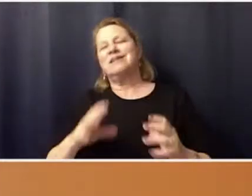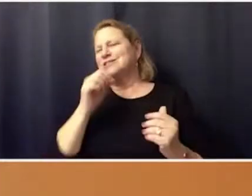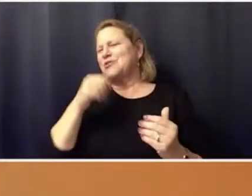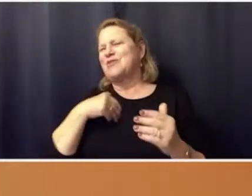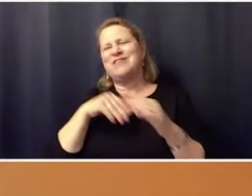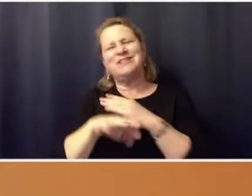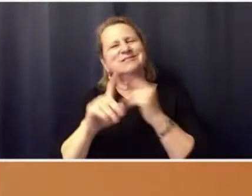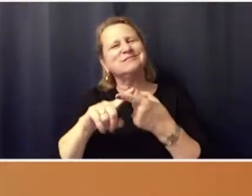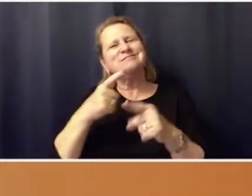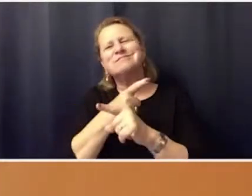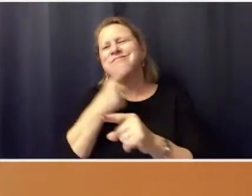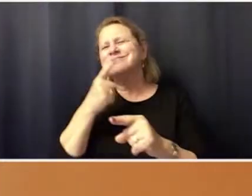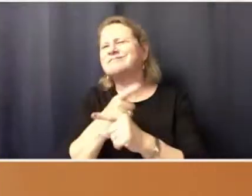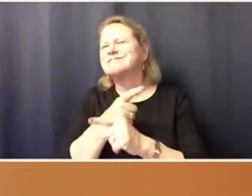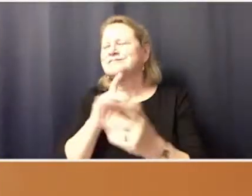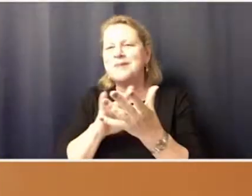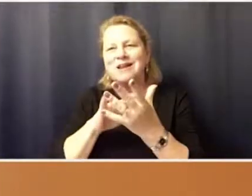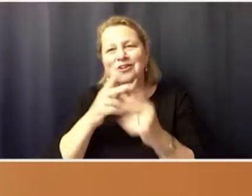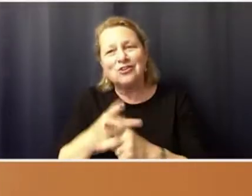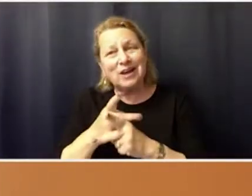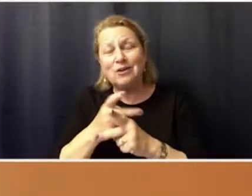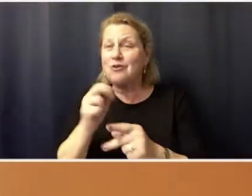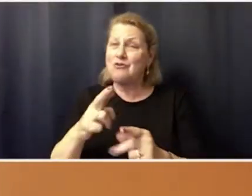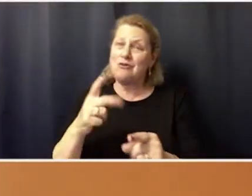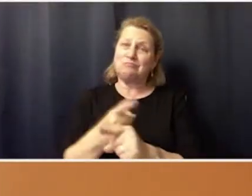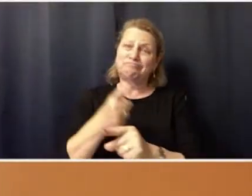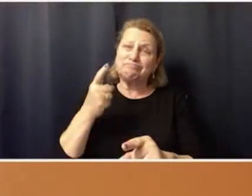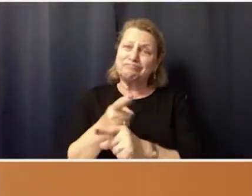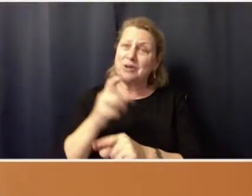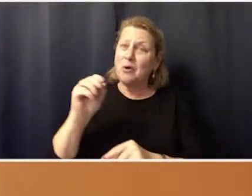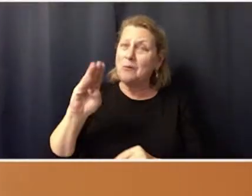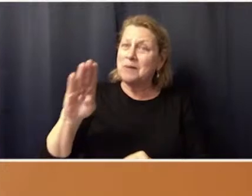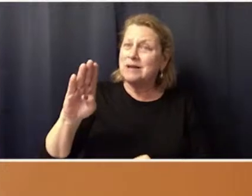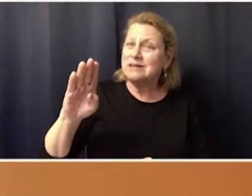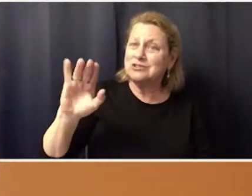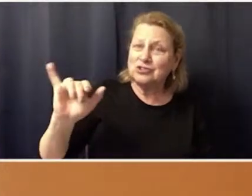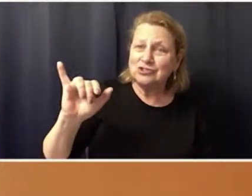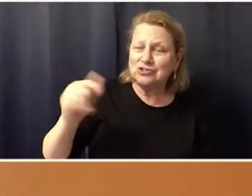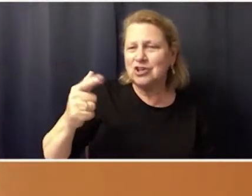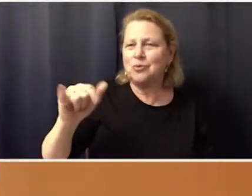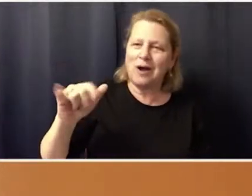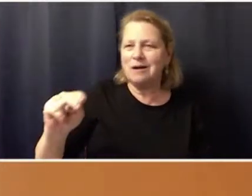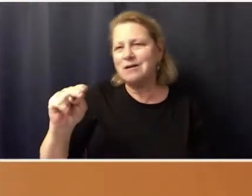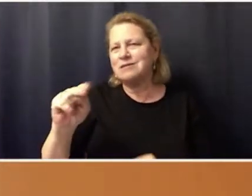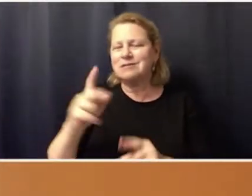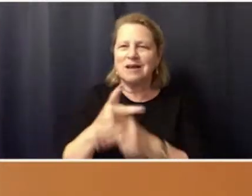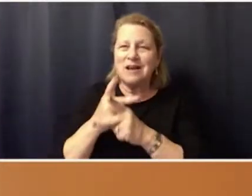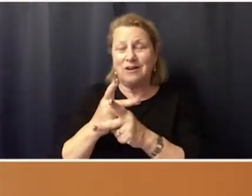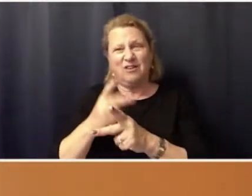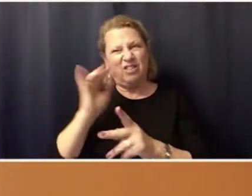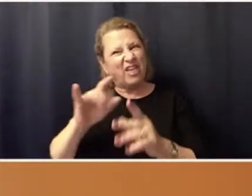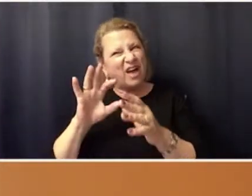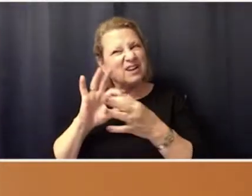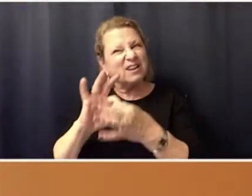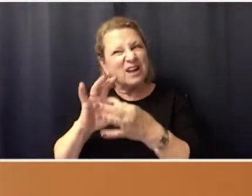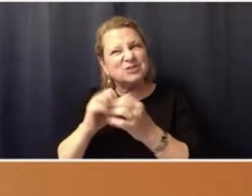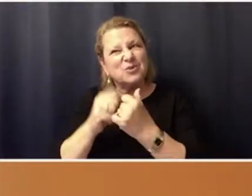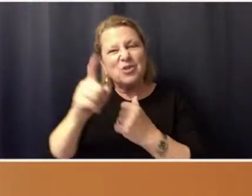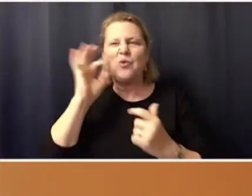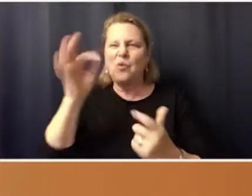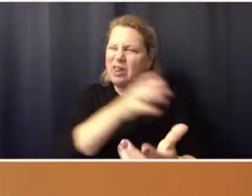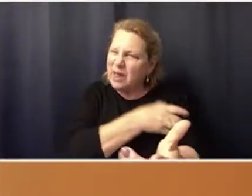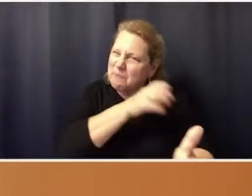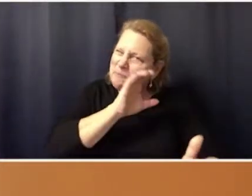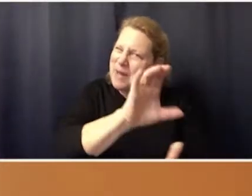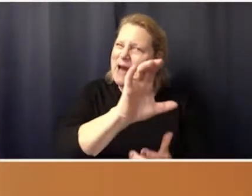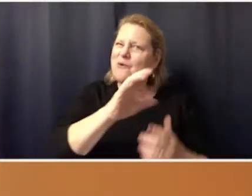to appropriate medical care or appropriate OBGYN care. This connection with you will empower them. This connection